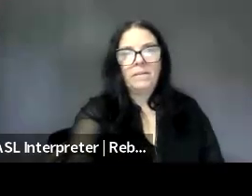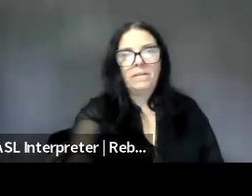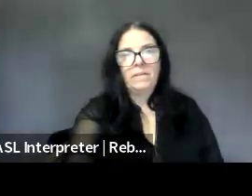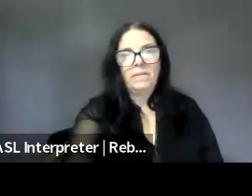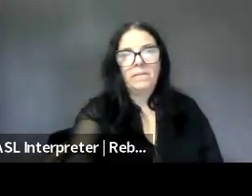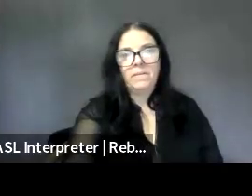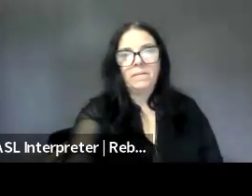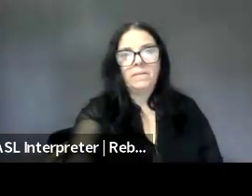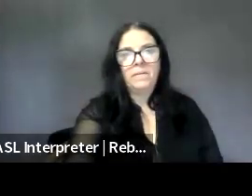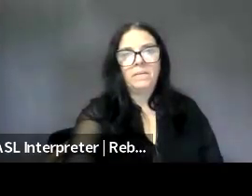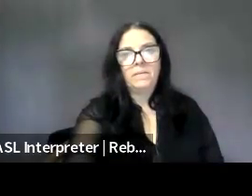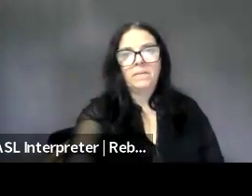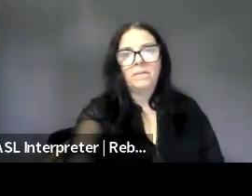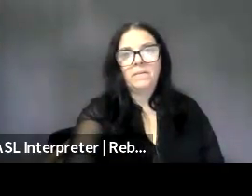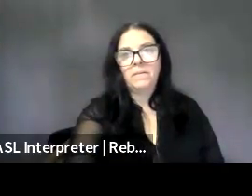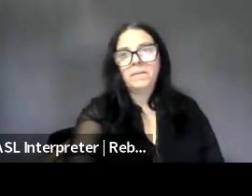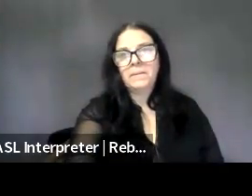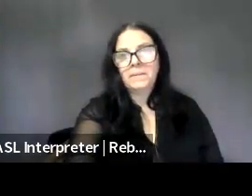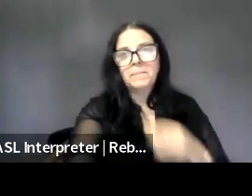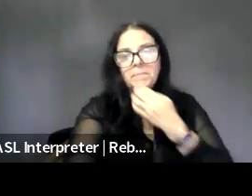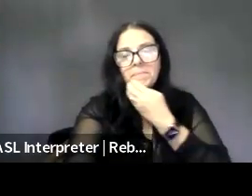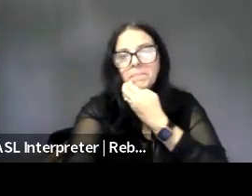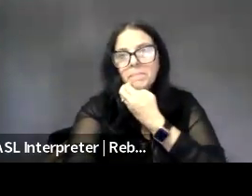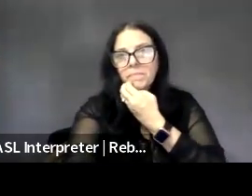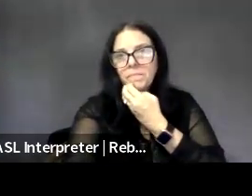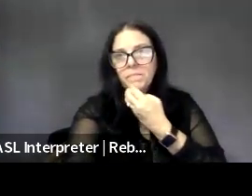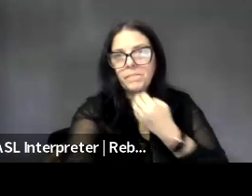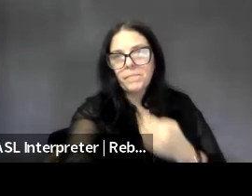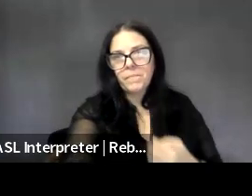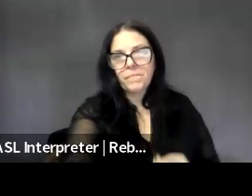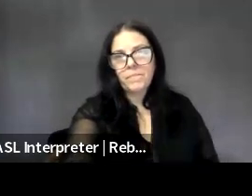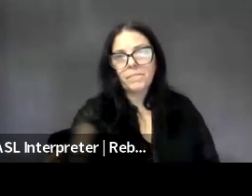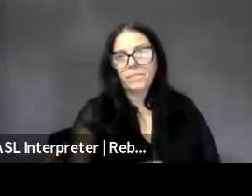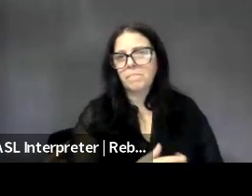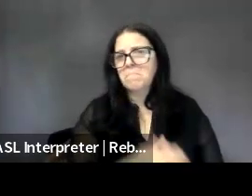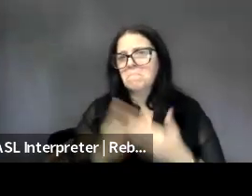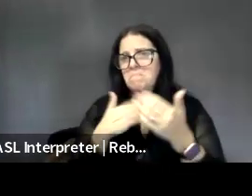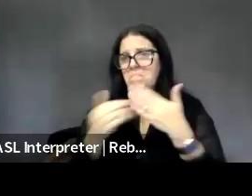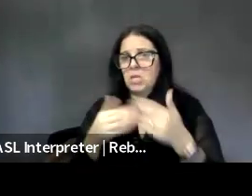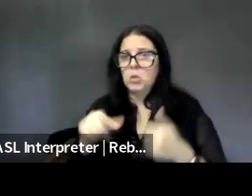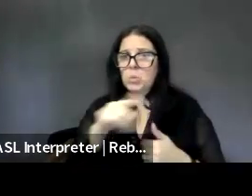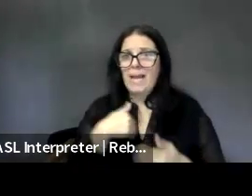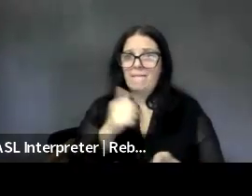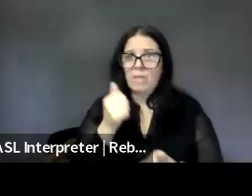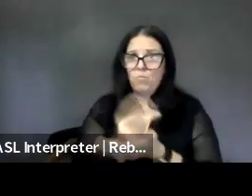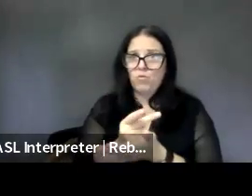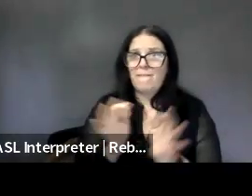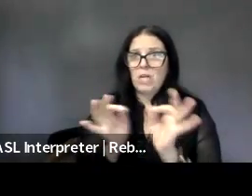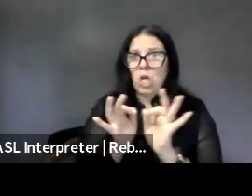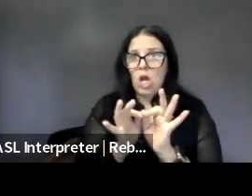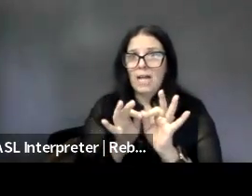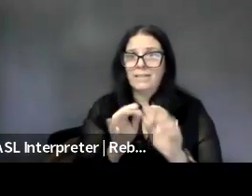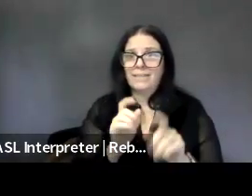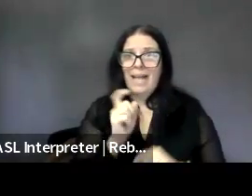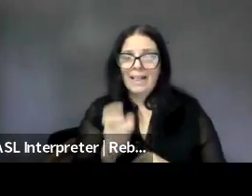So whether or not you have an approved cost allocation plan or an